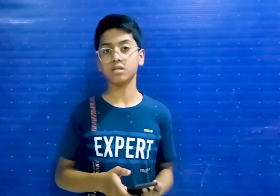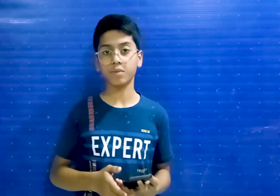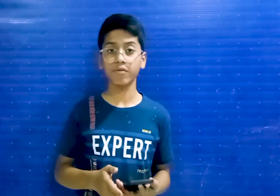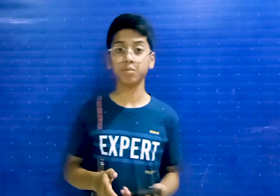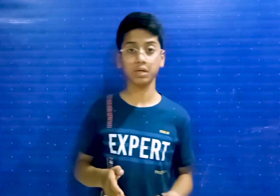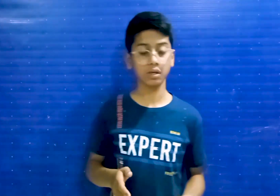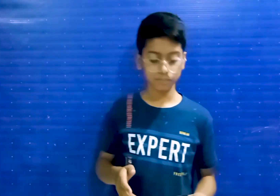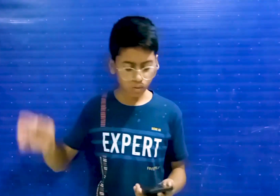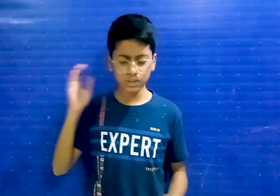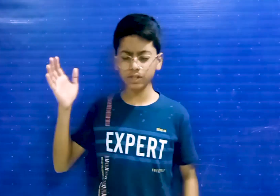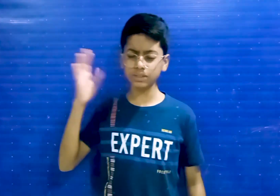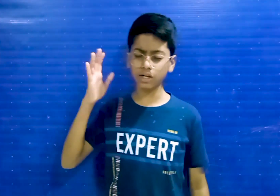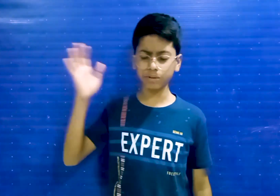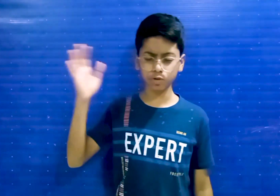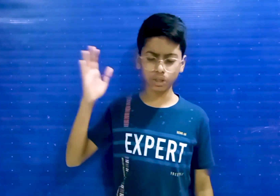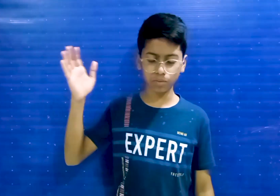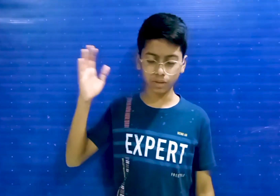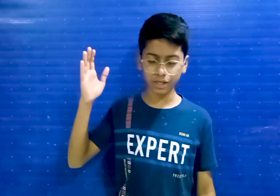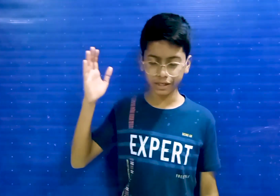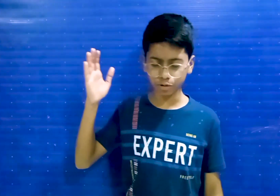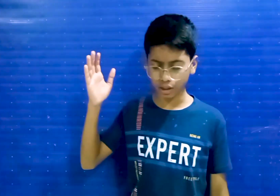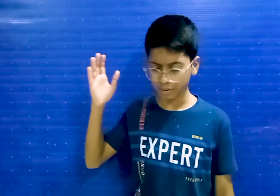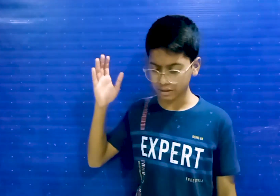close your eyes and pray with me.